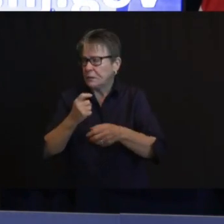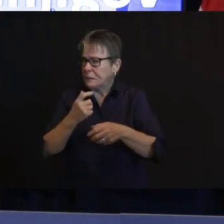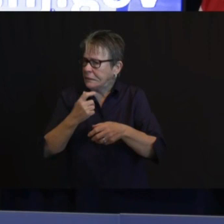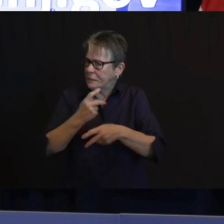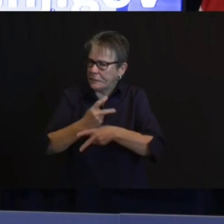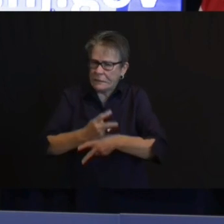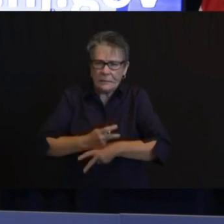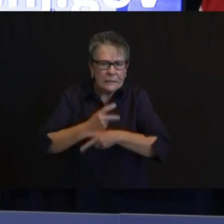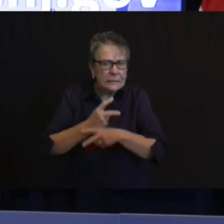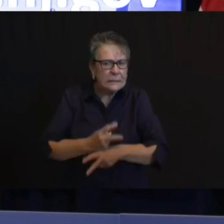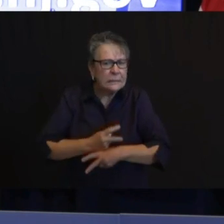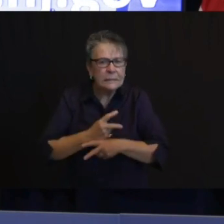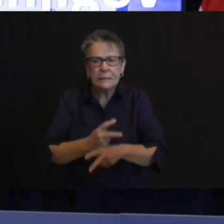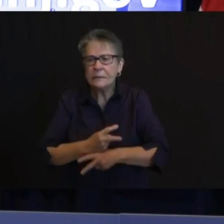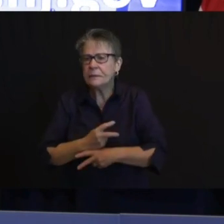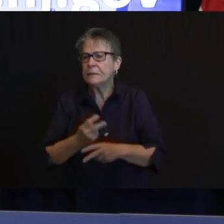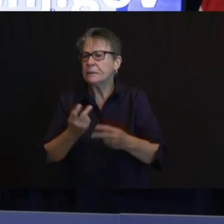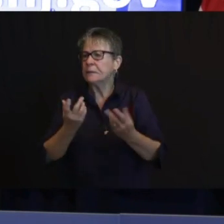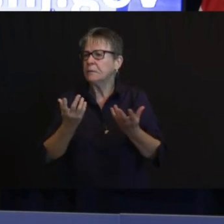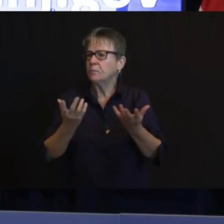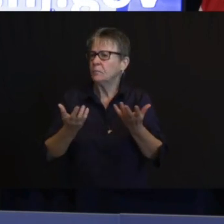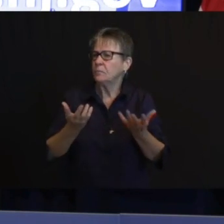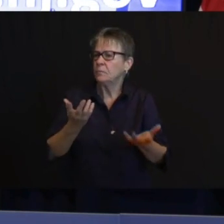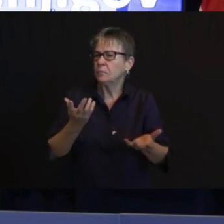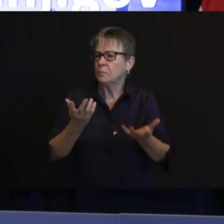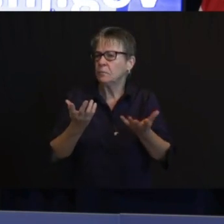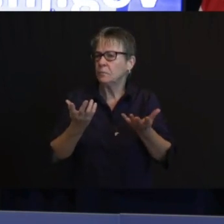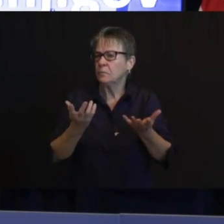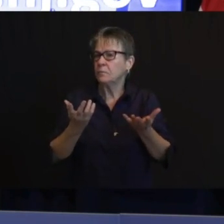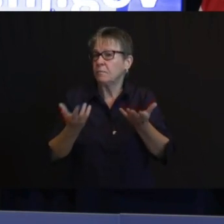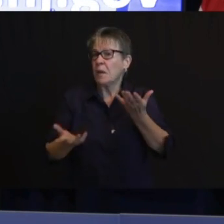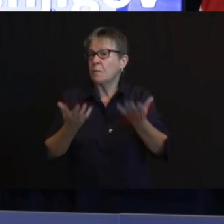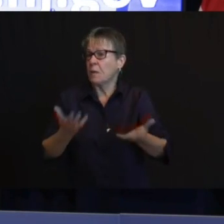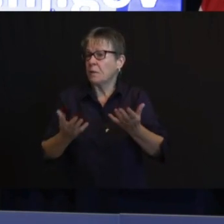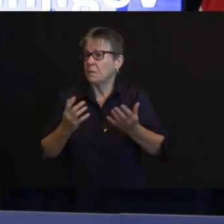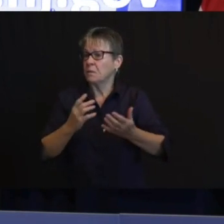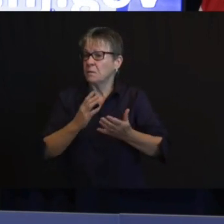too conservative, and that's probably true, and we will be.